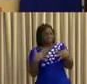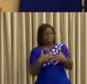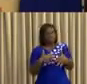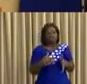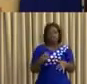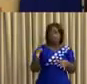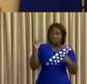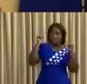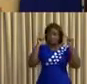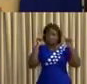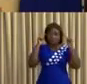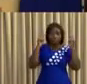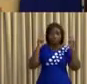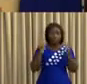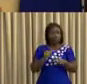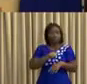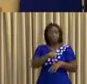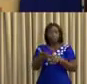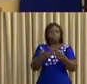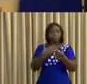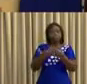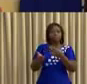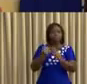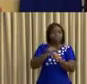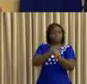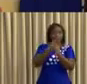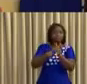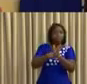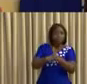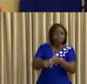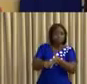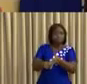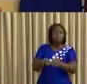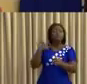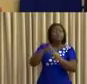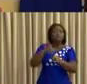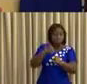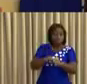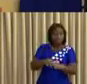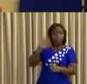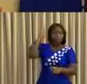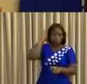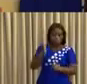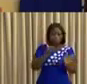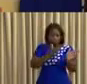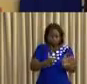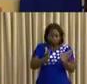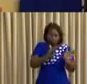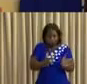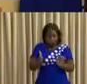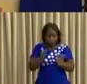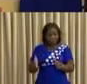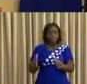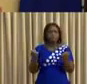alarmed. Despite the COVID pandemic, elections are being properly conducted in many nations across